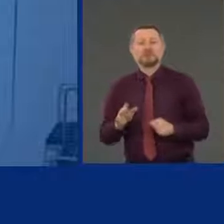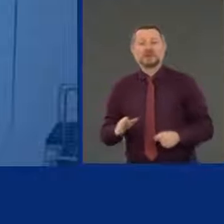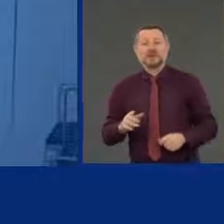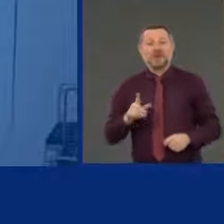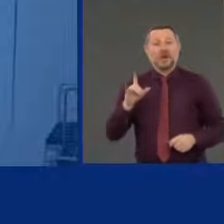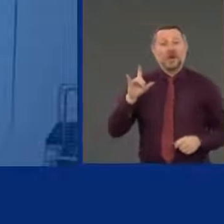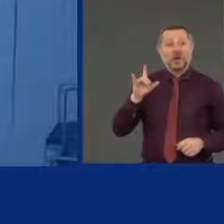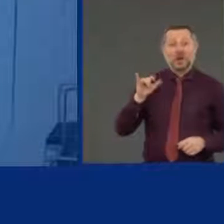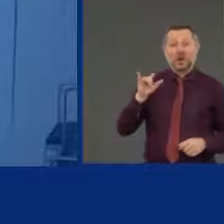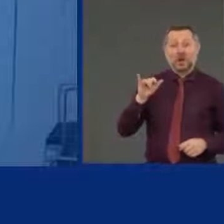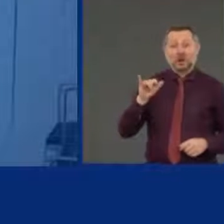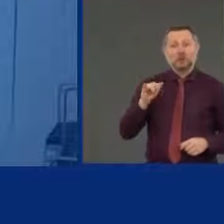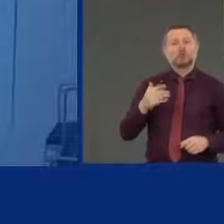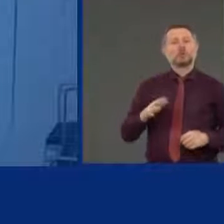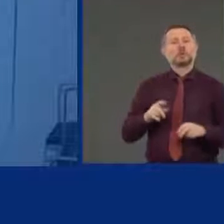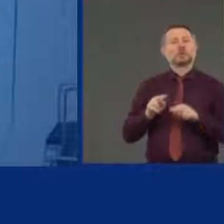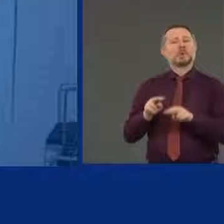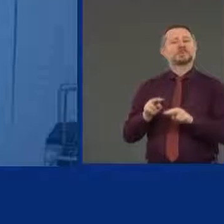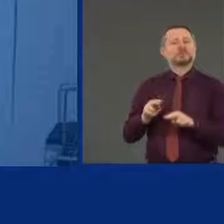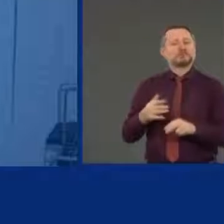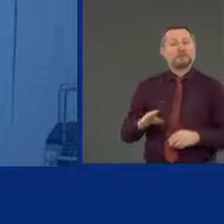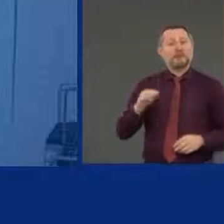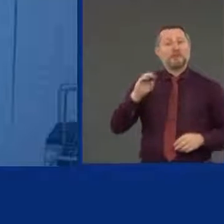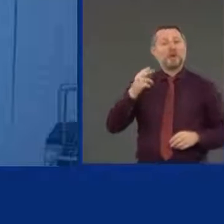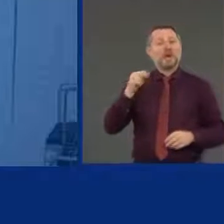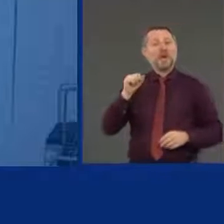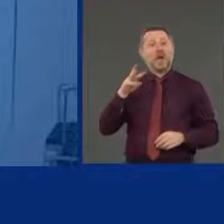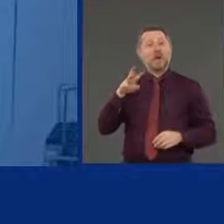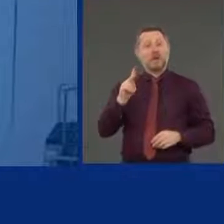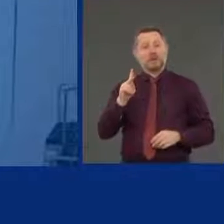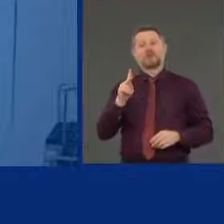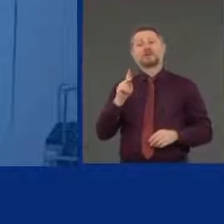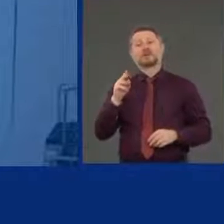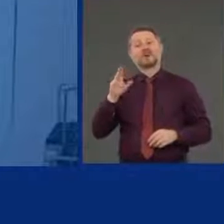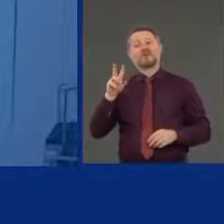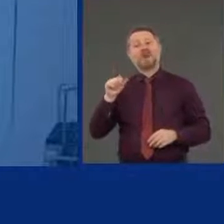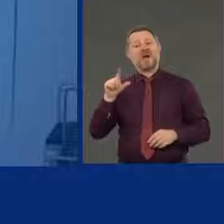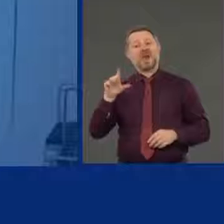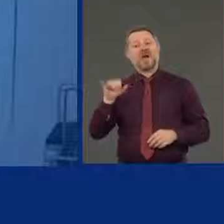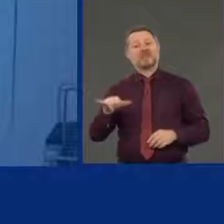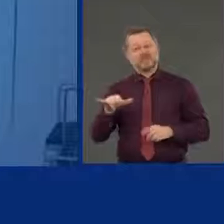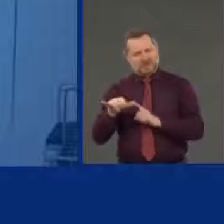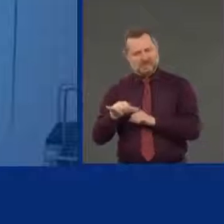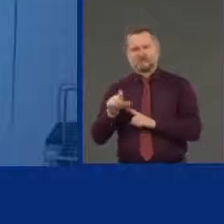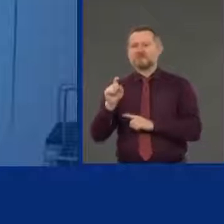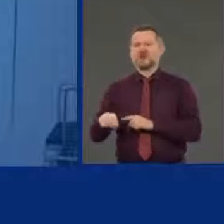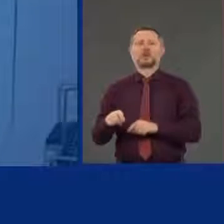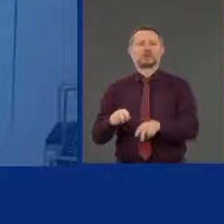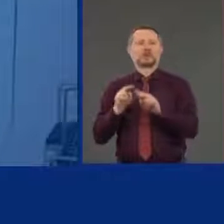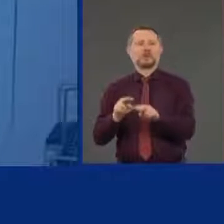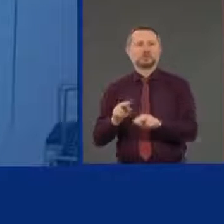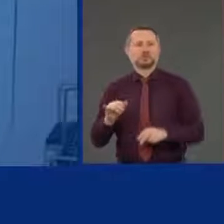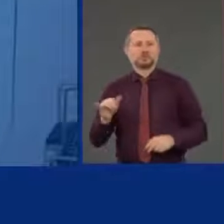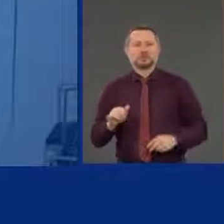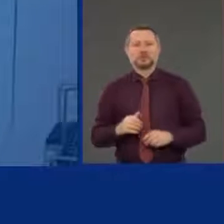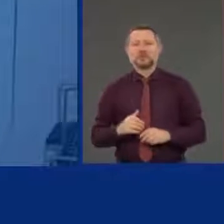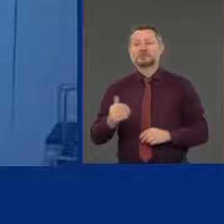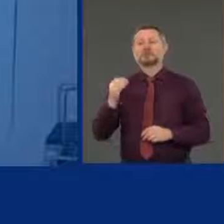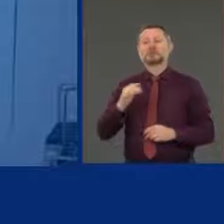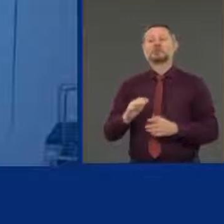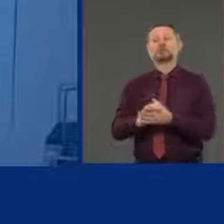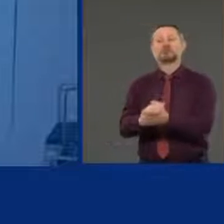have to watch. Mohawk Valley, we have to watch. And congratulations, Western New